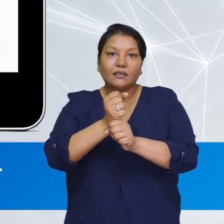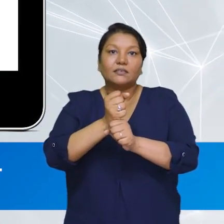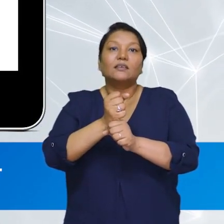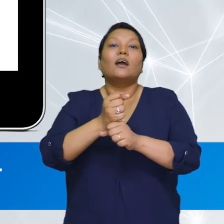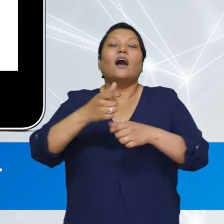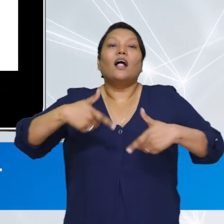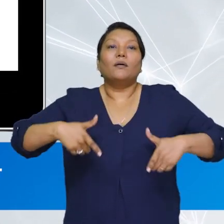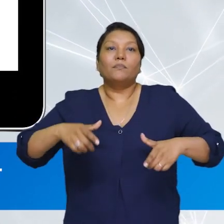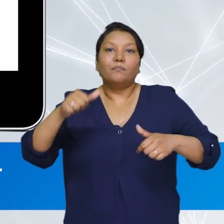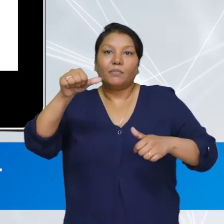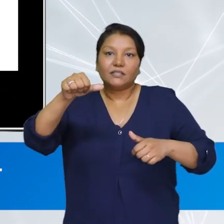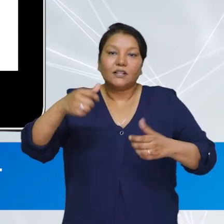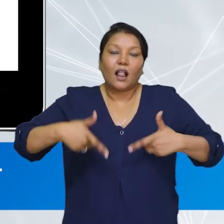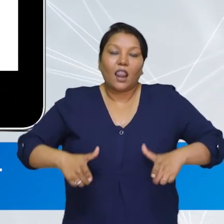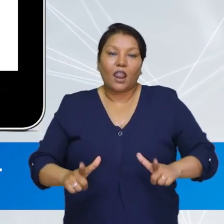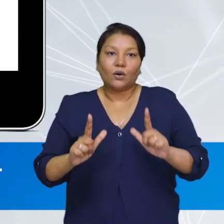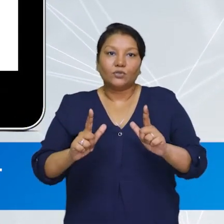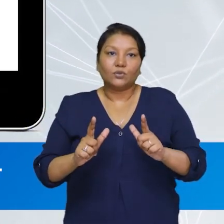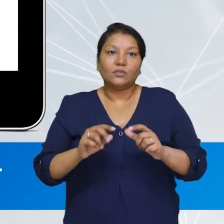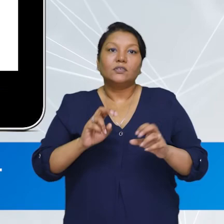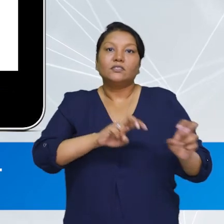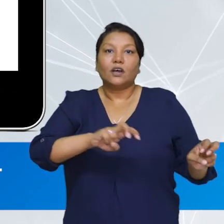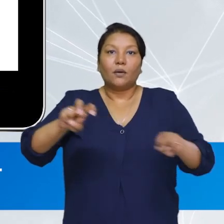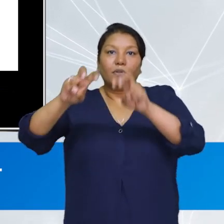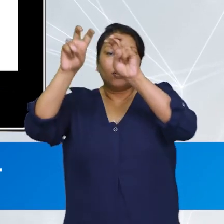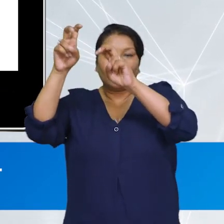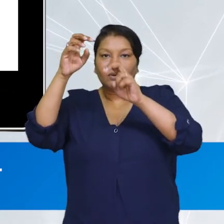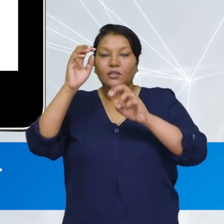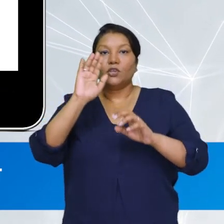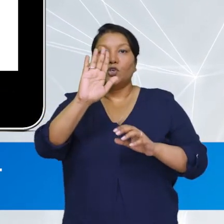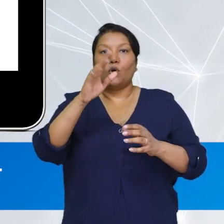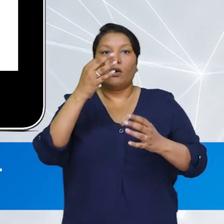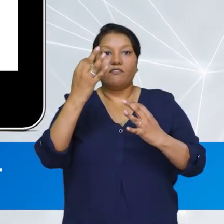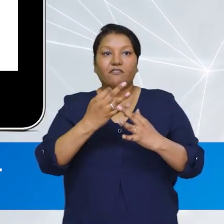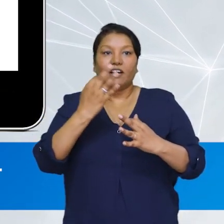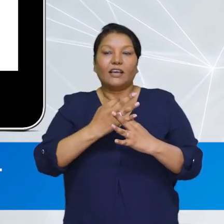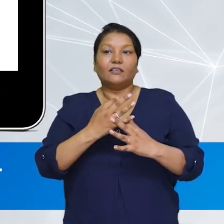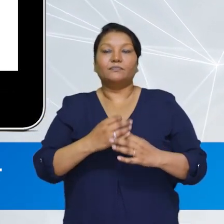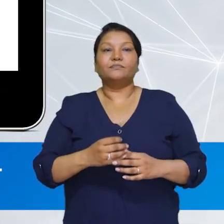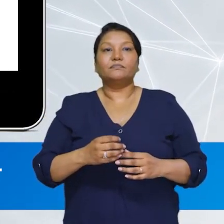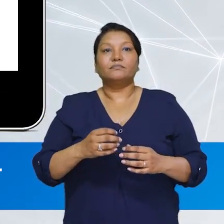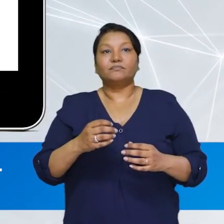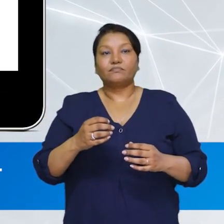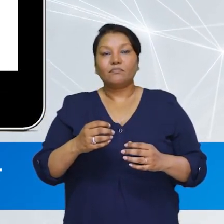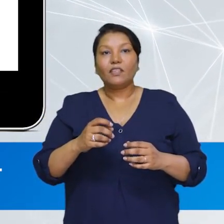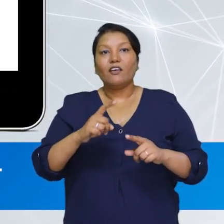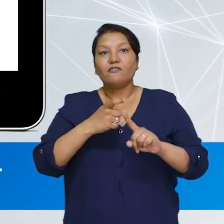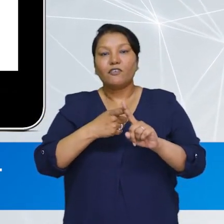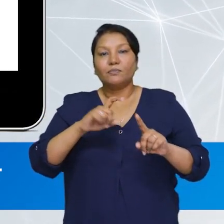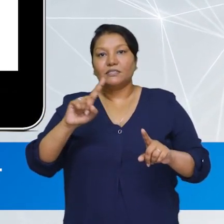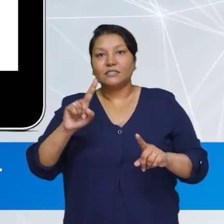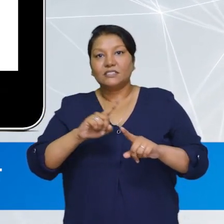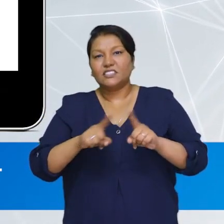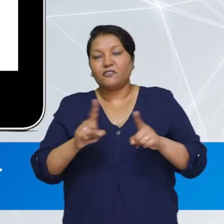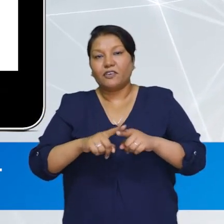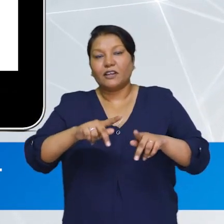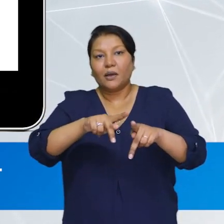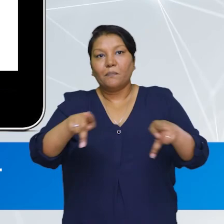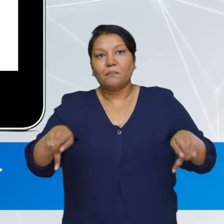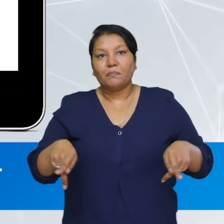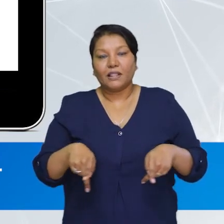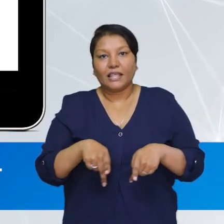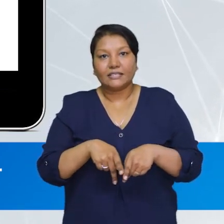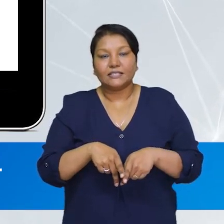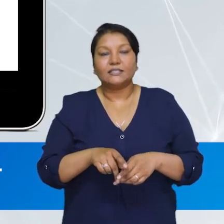create. This gives you options for uploading. Files from your Google Drive, links from